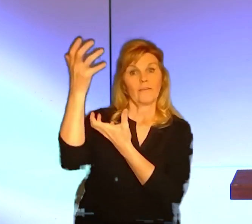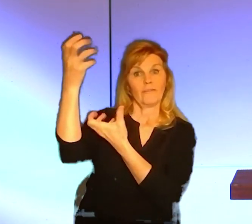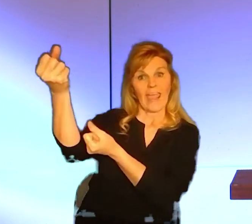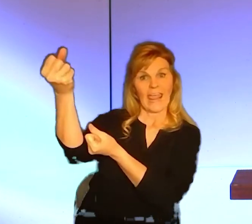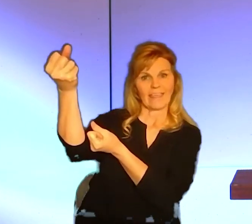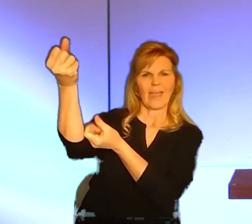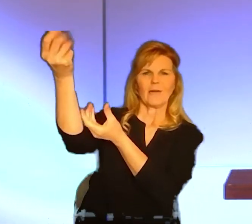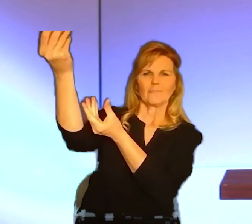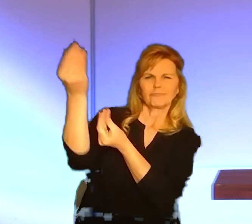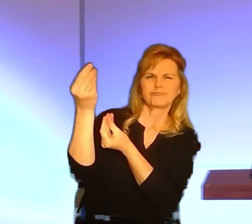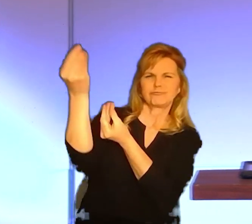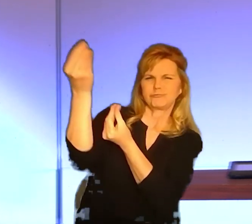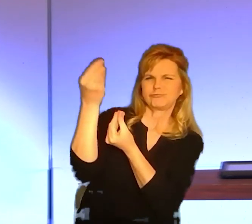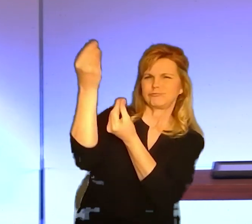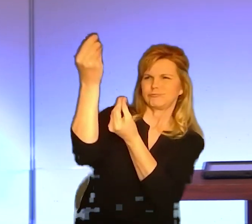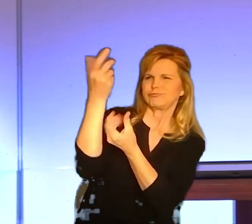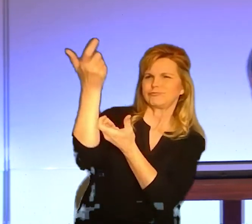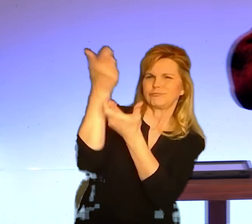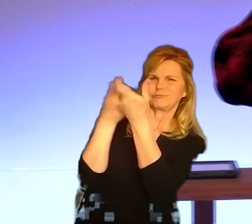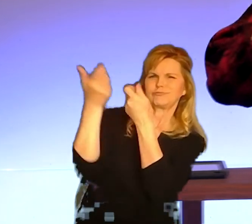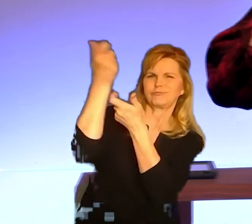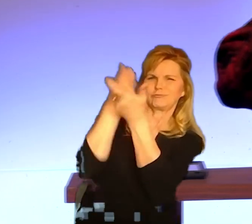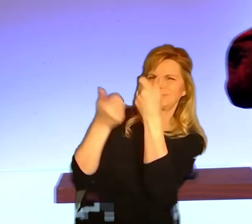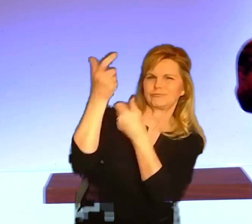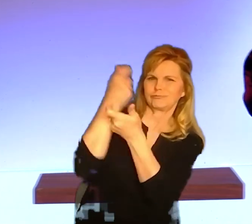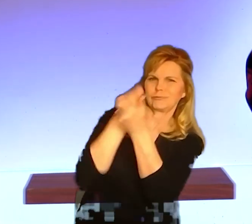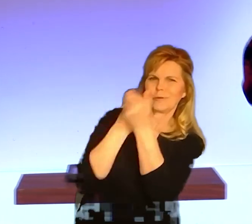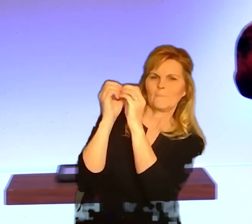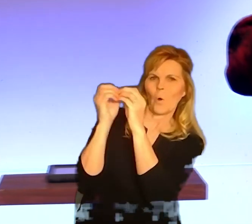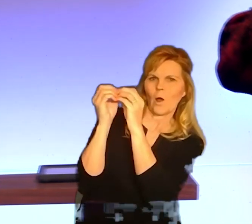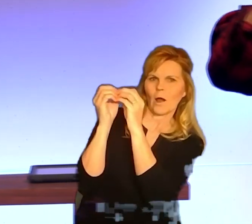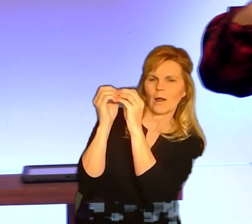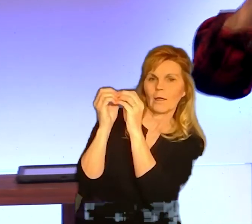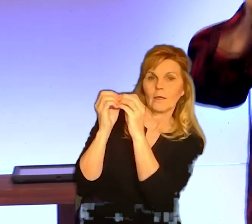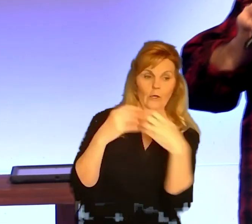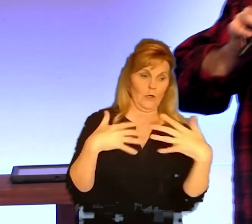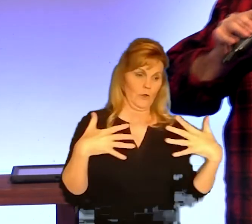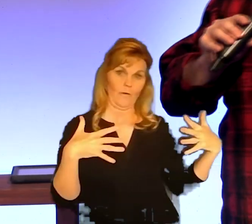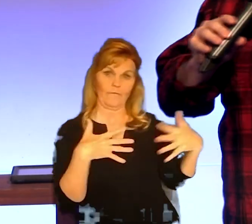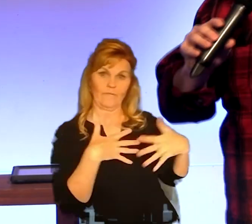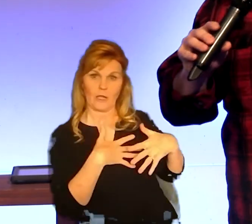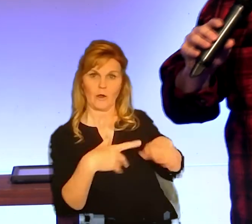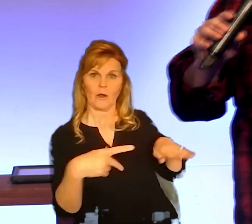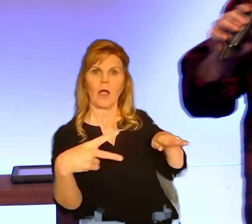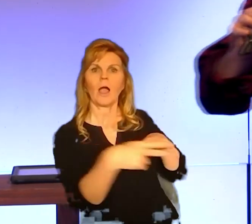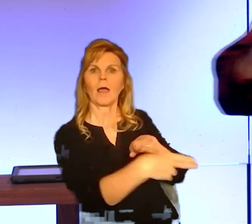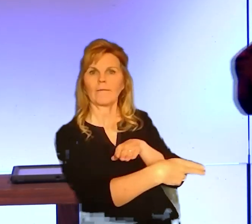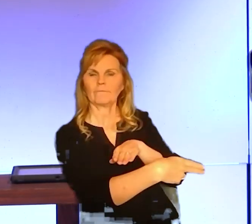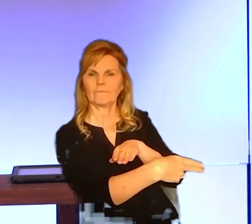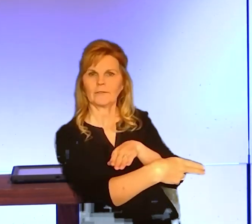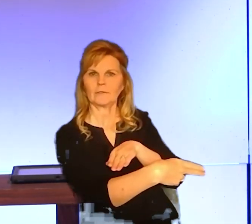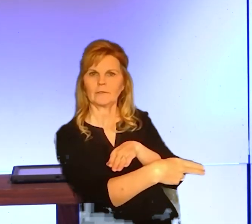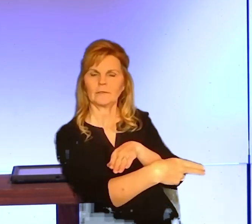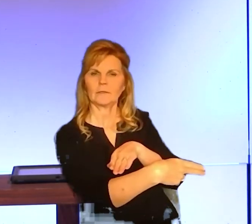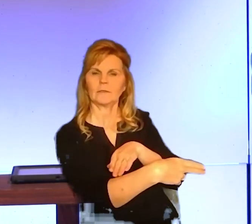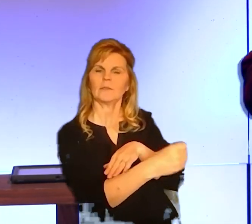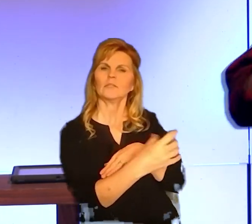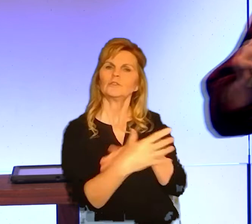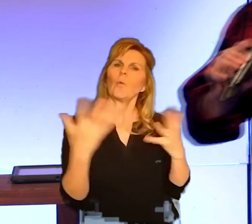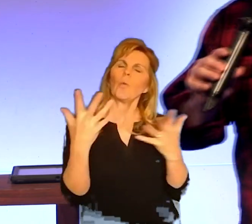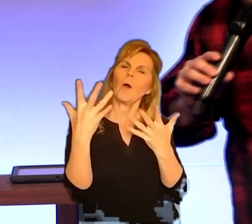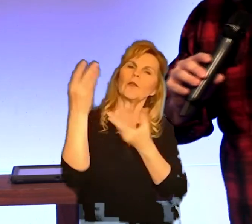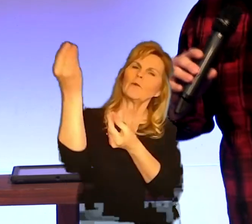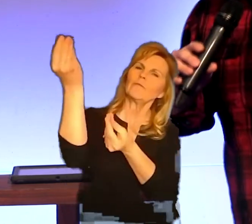fears. Feed your faith, starve your fears. What are you feeding and what are